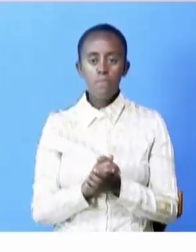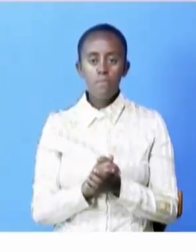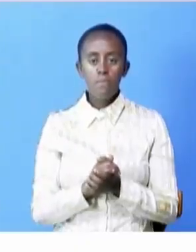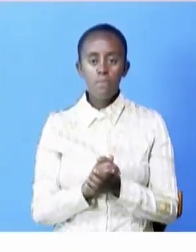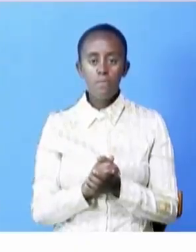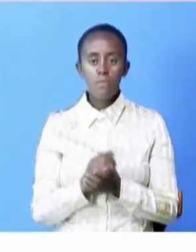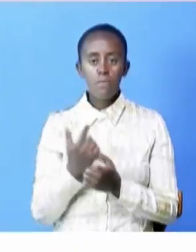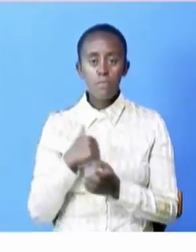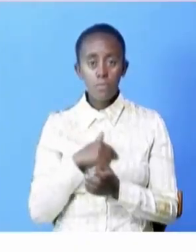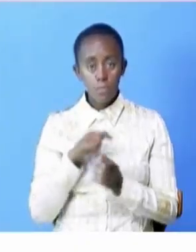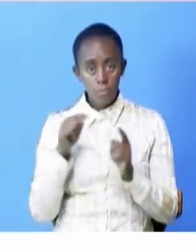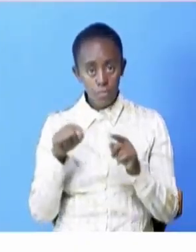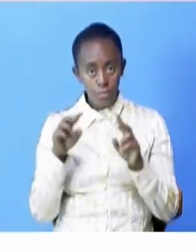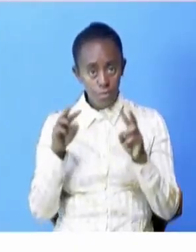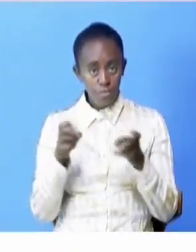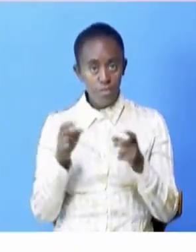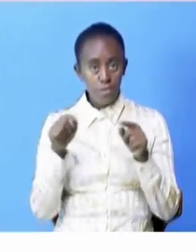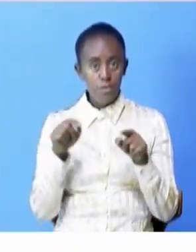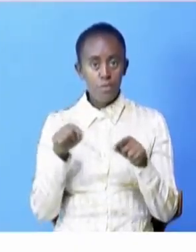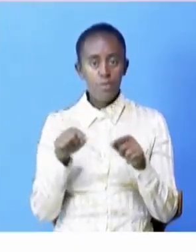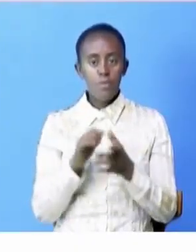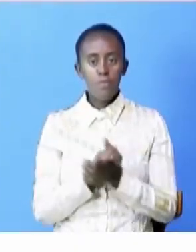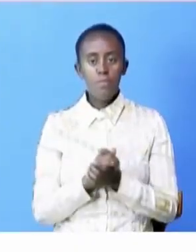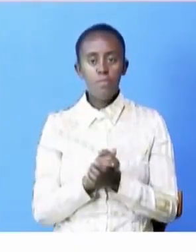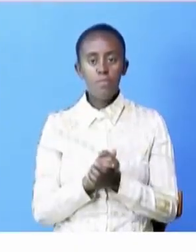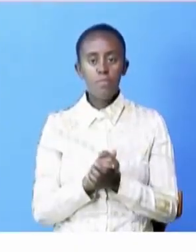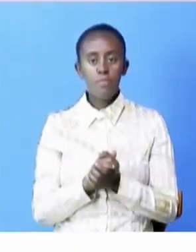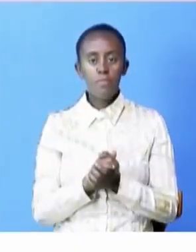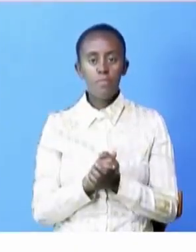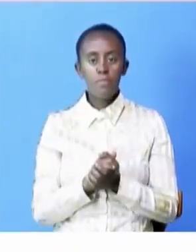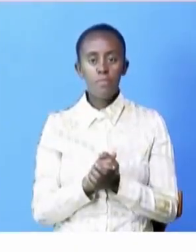Our topic for today, we have